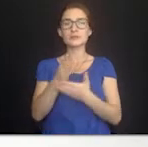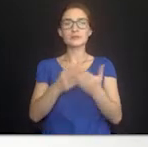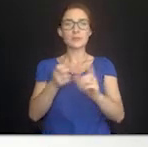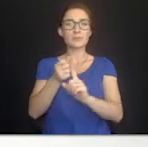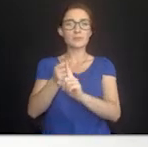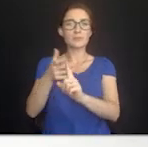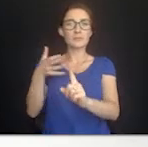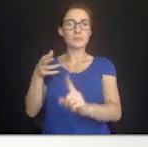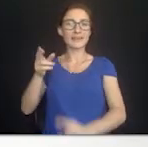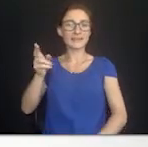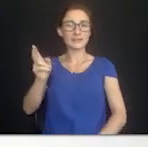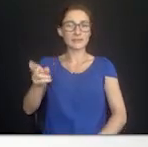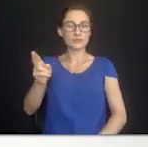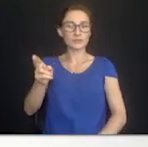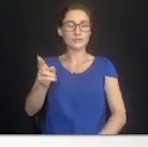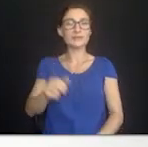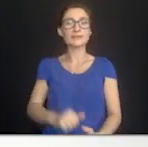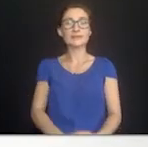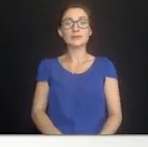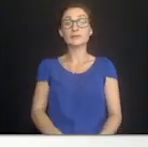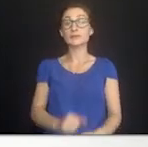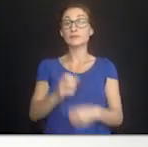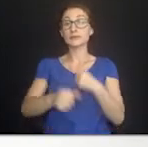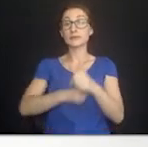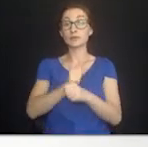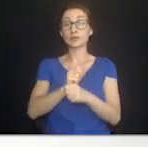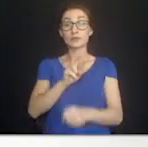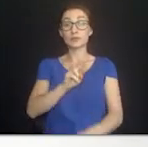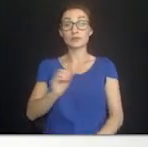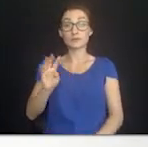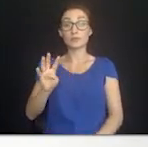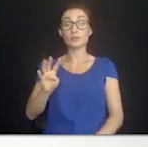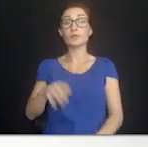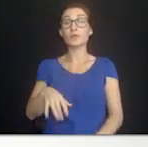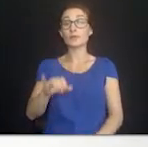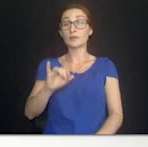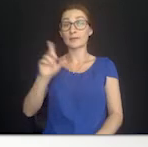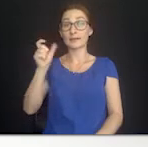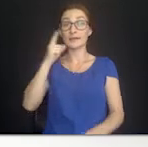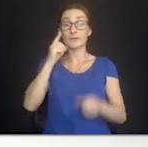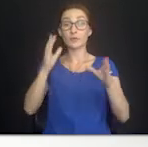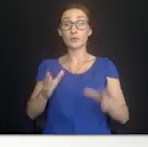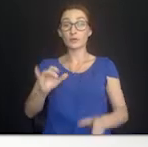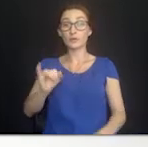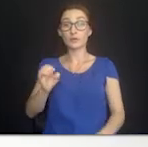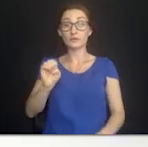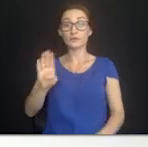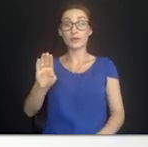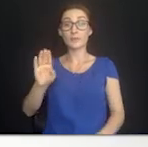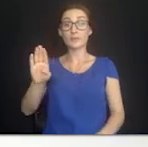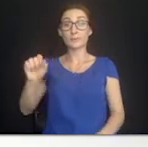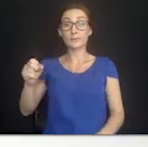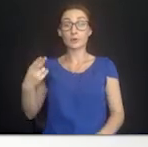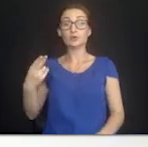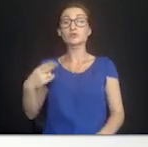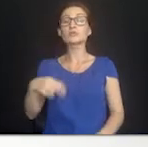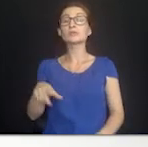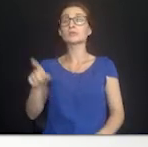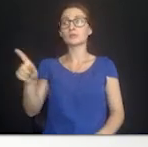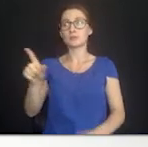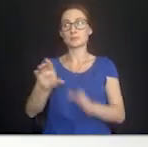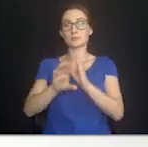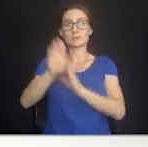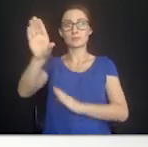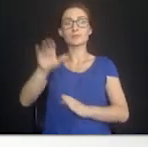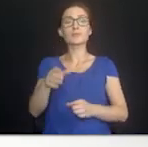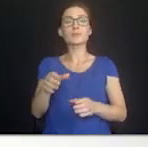Just to give you a little bit of history about our agency, in 2004, Governor Jeb Bush created the Agency for Persons with